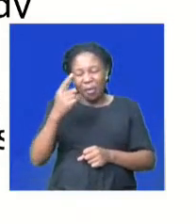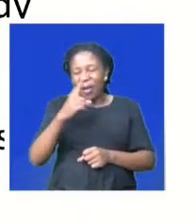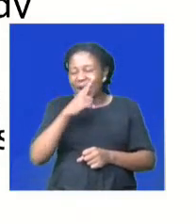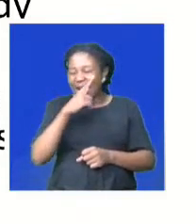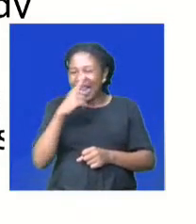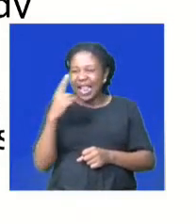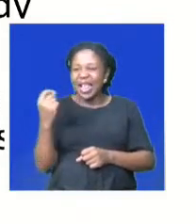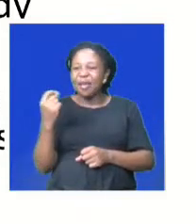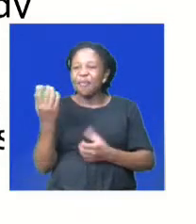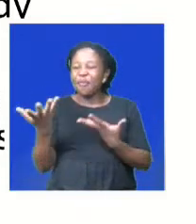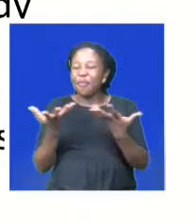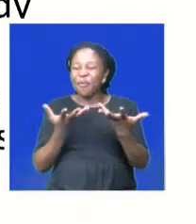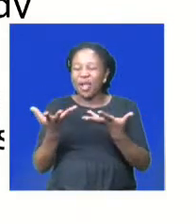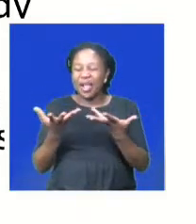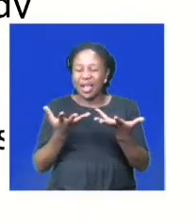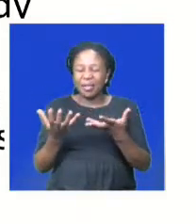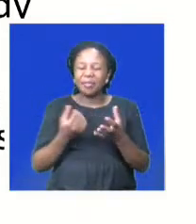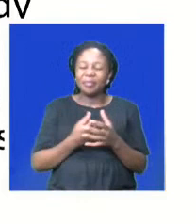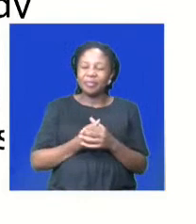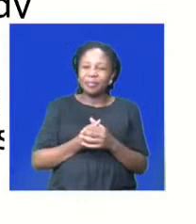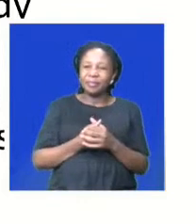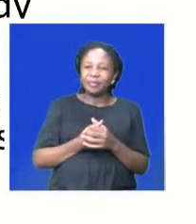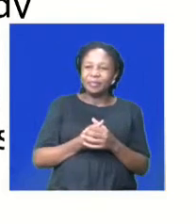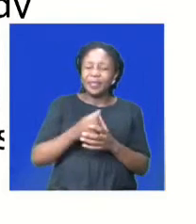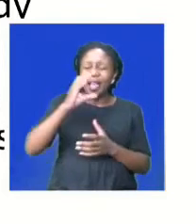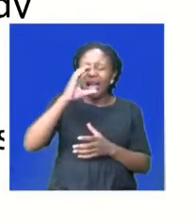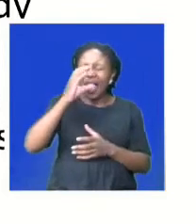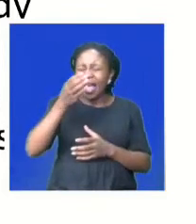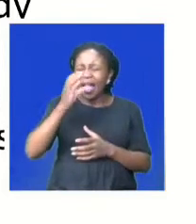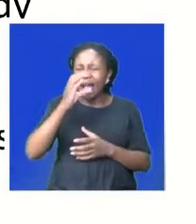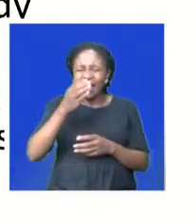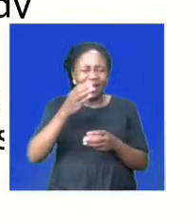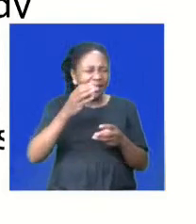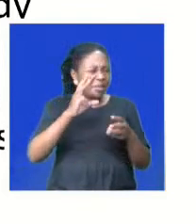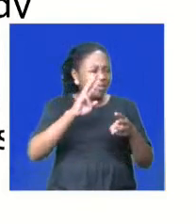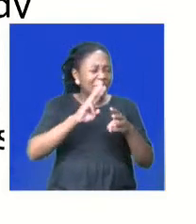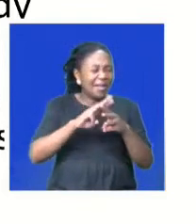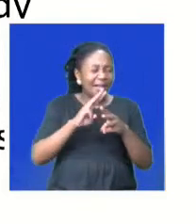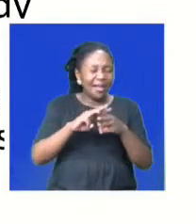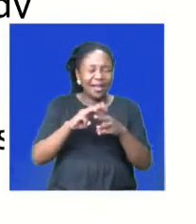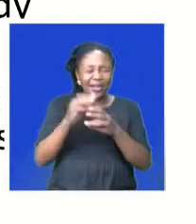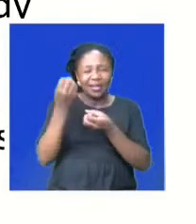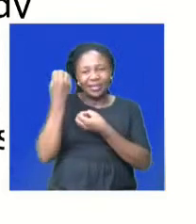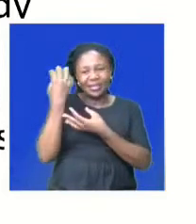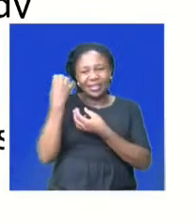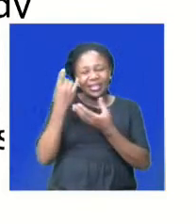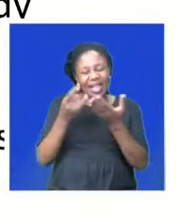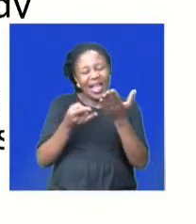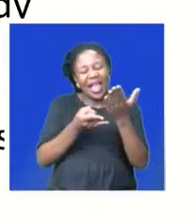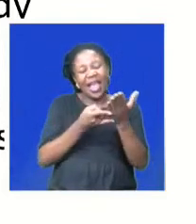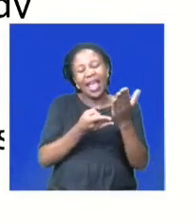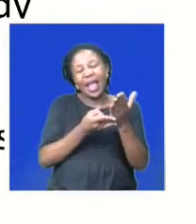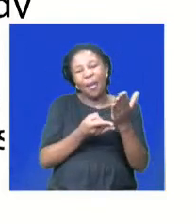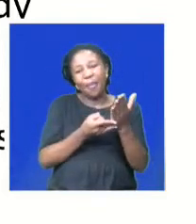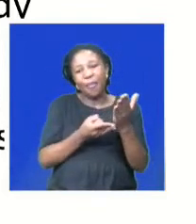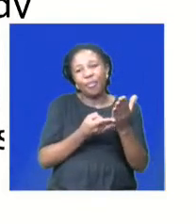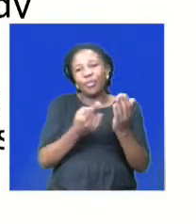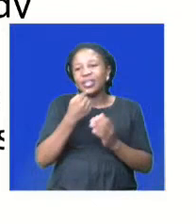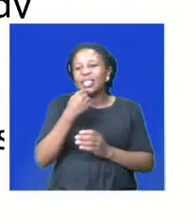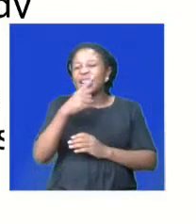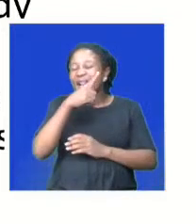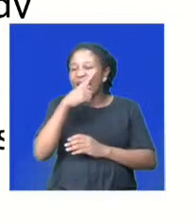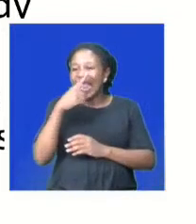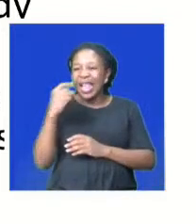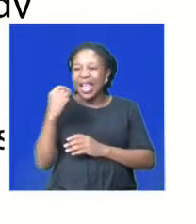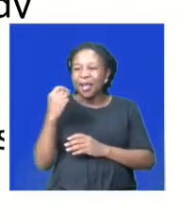home is. Ask your mother, brother, sister, or whosoever can help you to write the